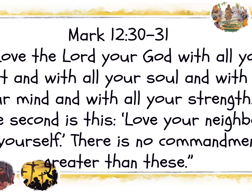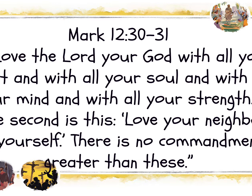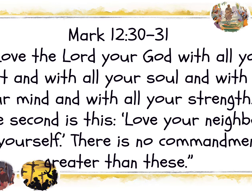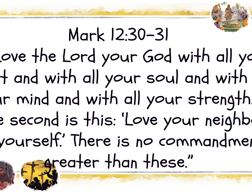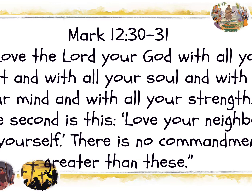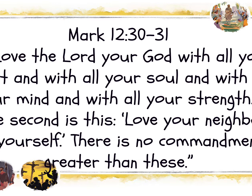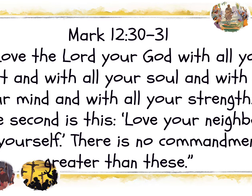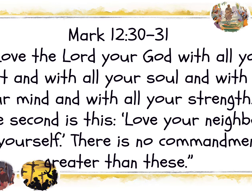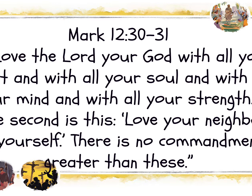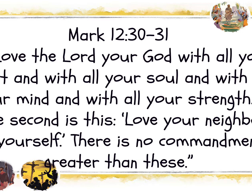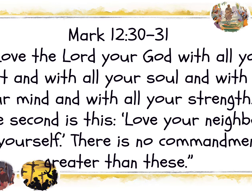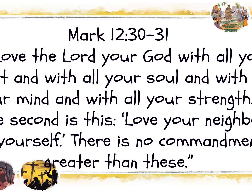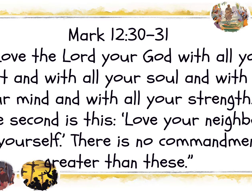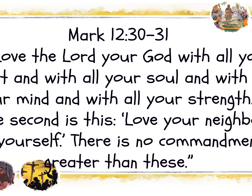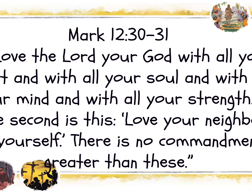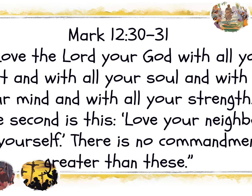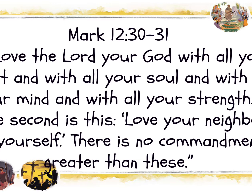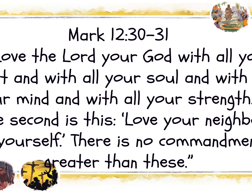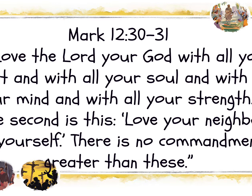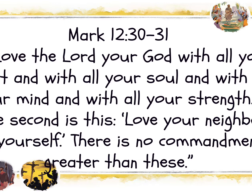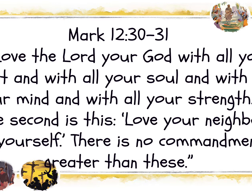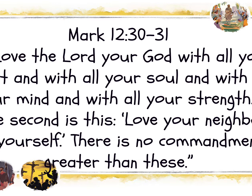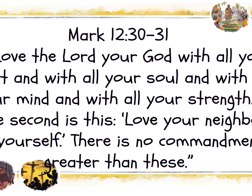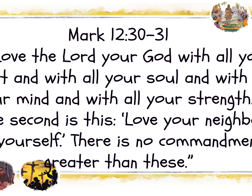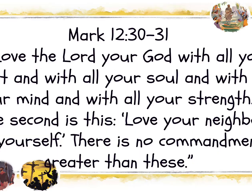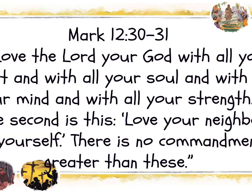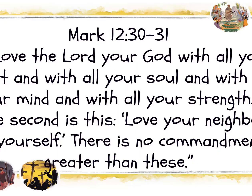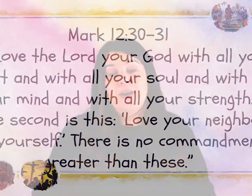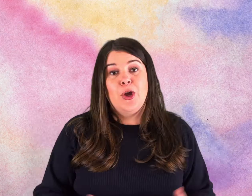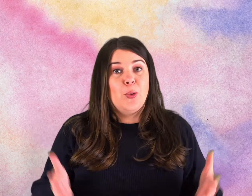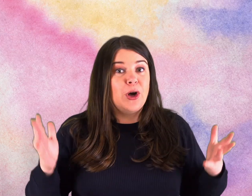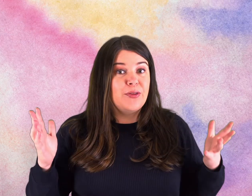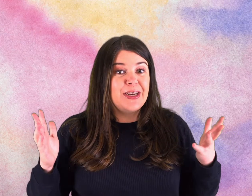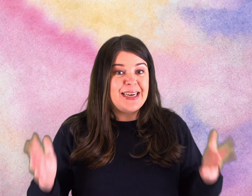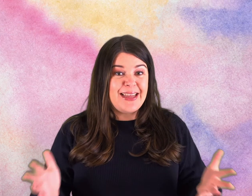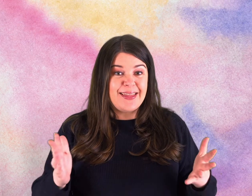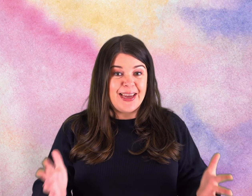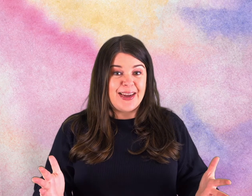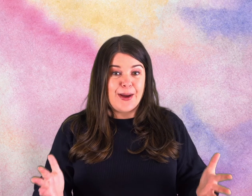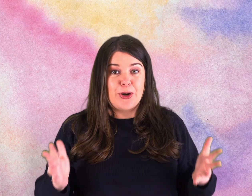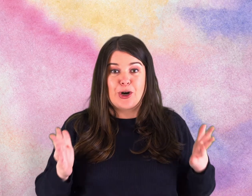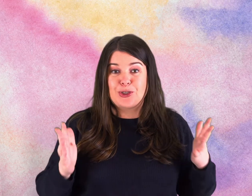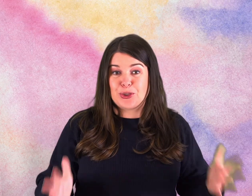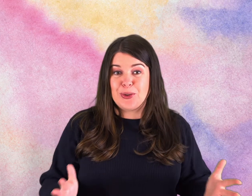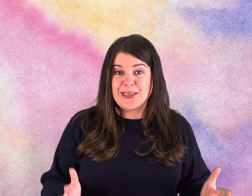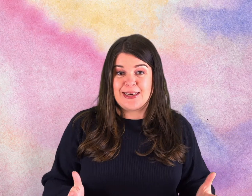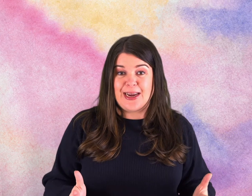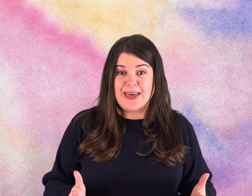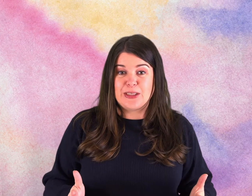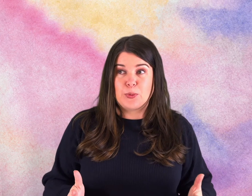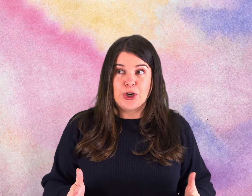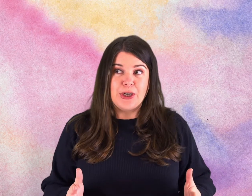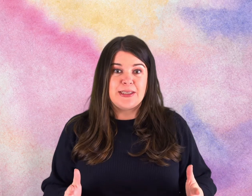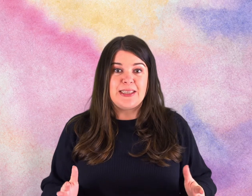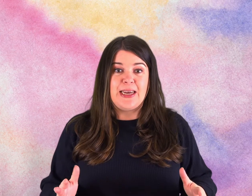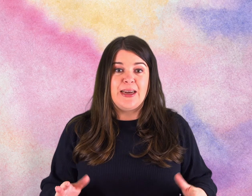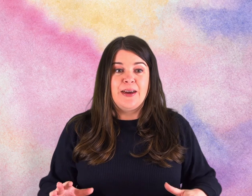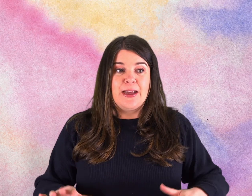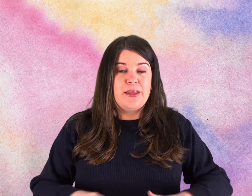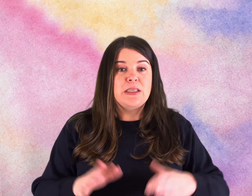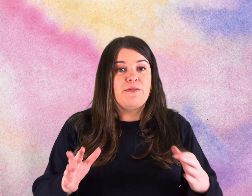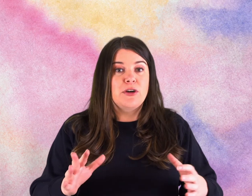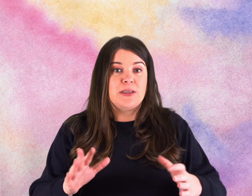neighbor as yourself. There is no commandment greater than these. Well, the neat thing about our story today is we're going to